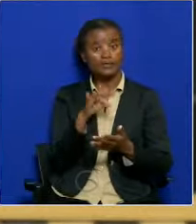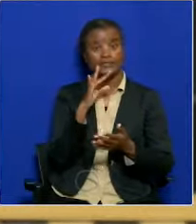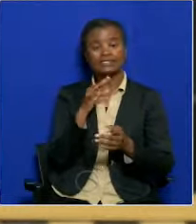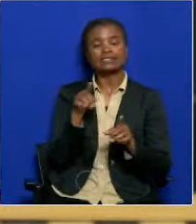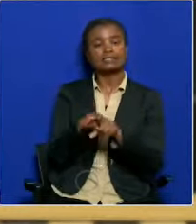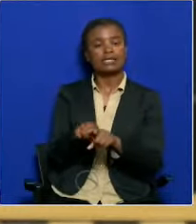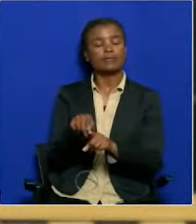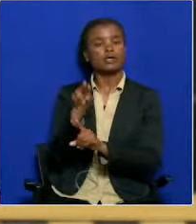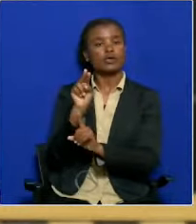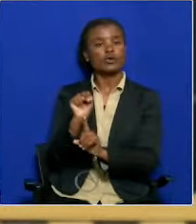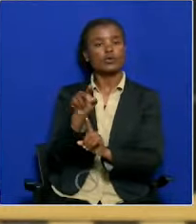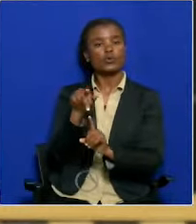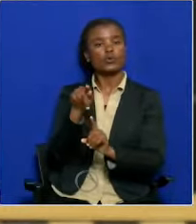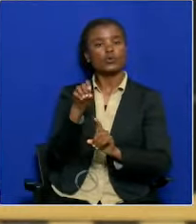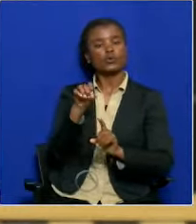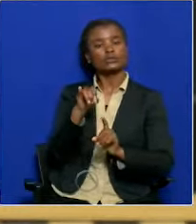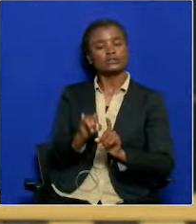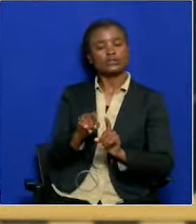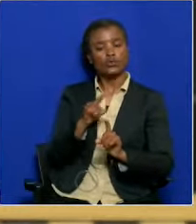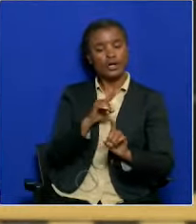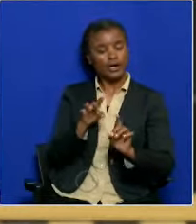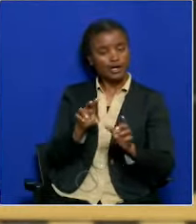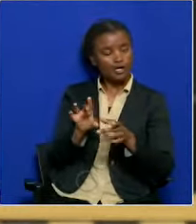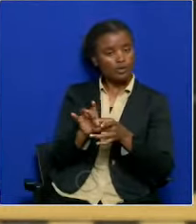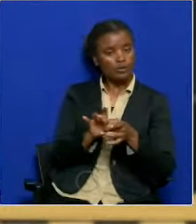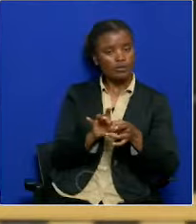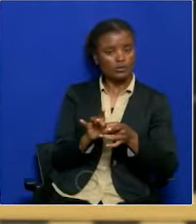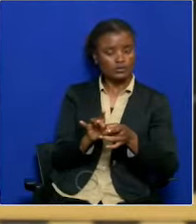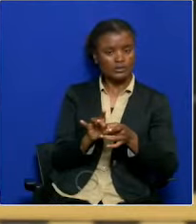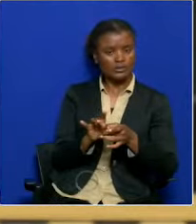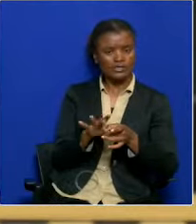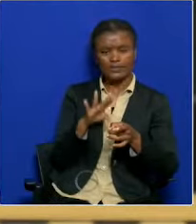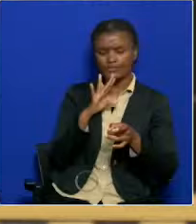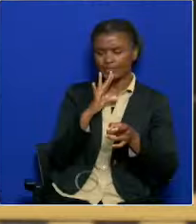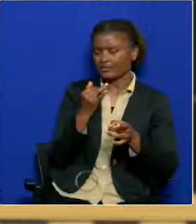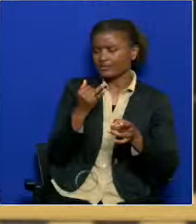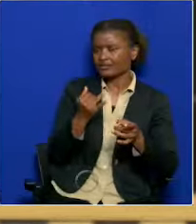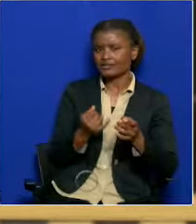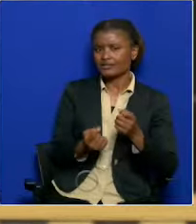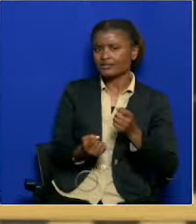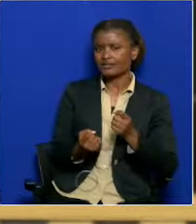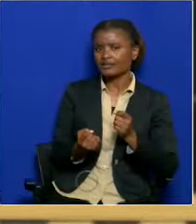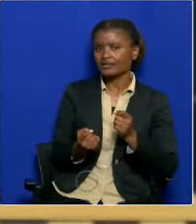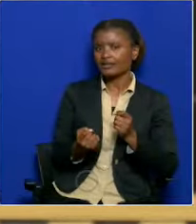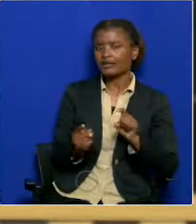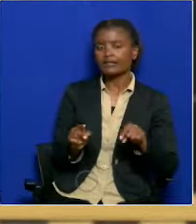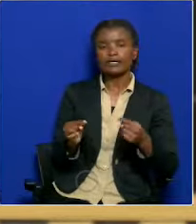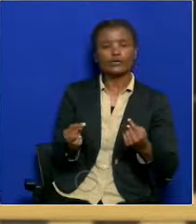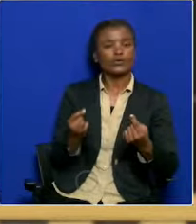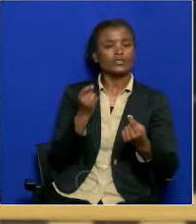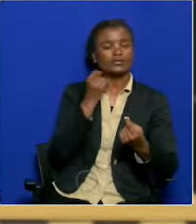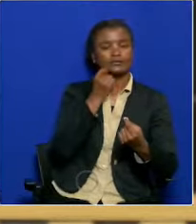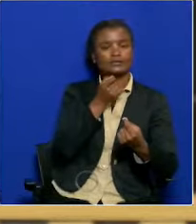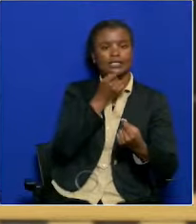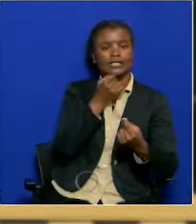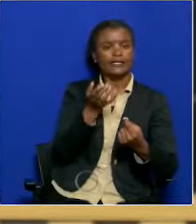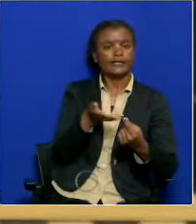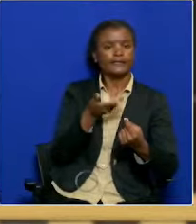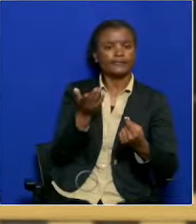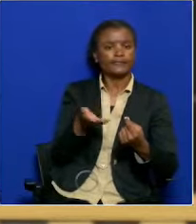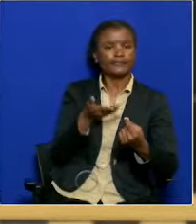with him. There is just simply no scenario where you could not remember